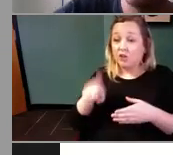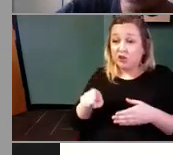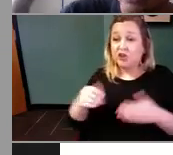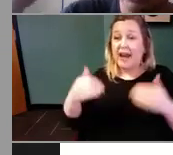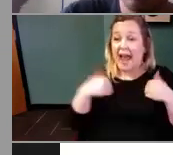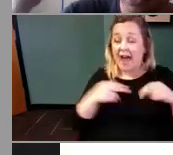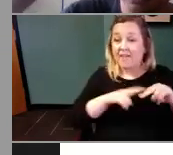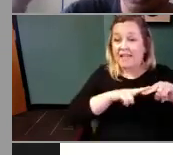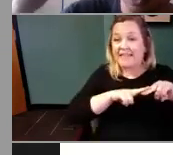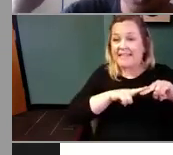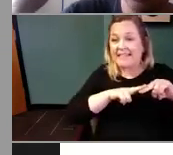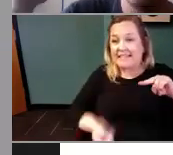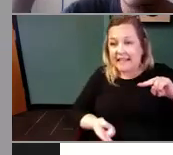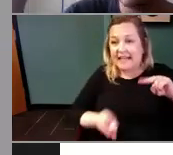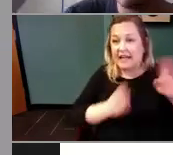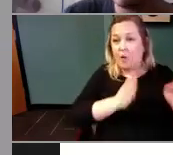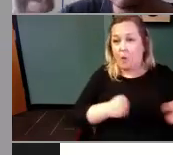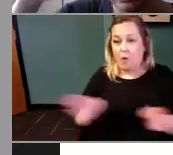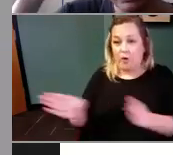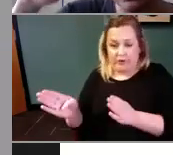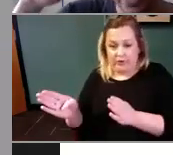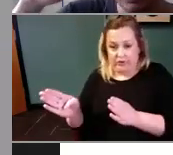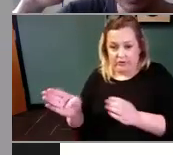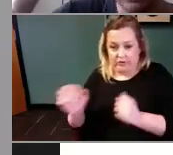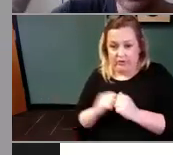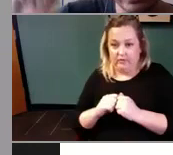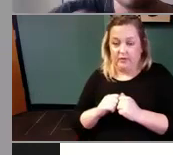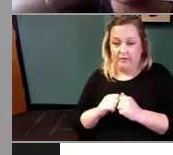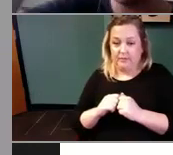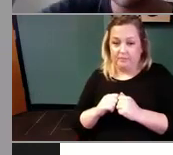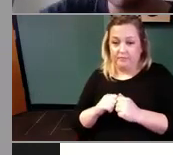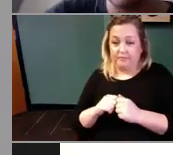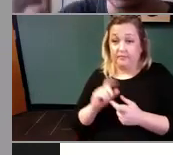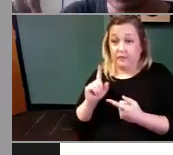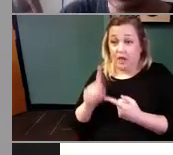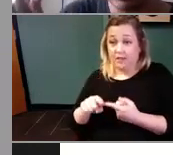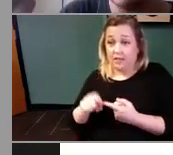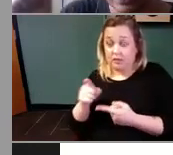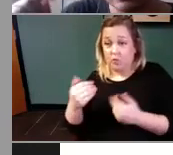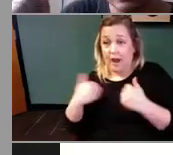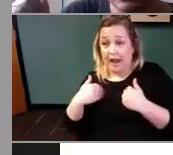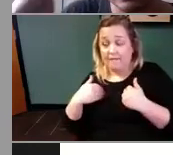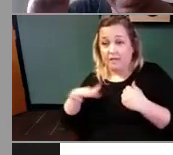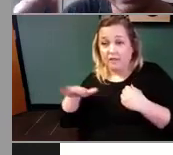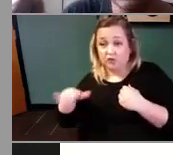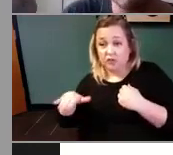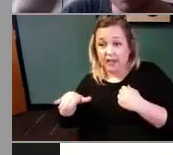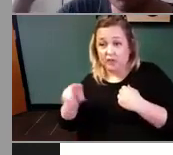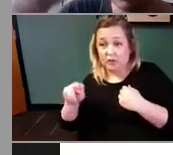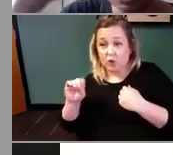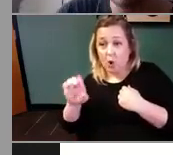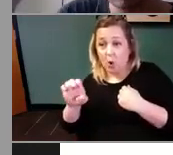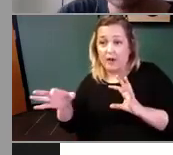unless there is a parent node that there is a child node that connects back to the parent. In that sense, in that case,